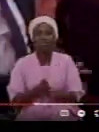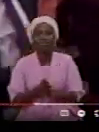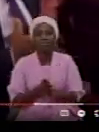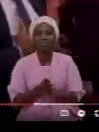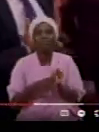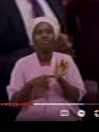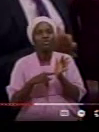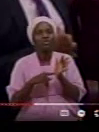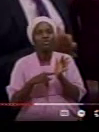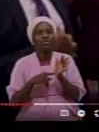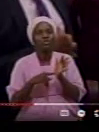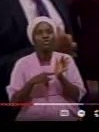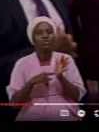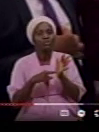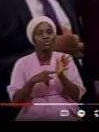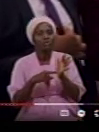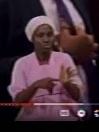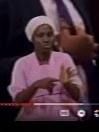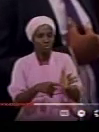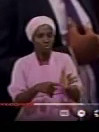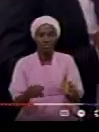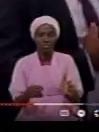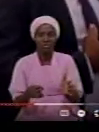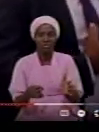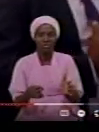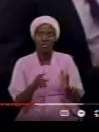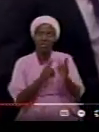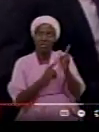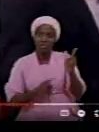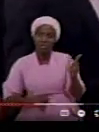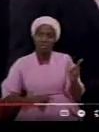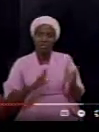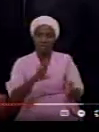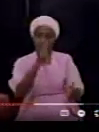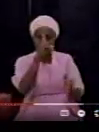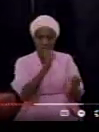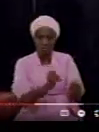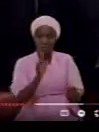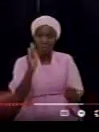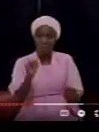Show the Lord your faith by your action.